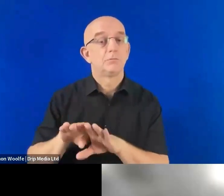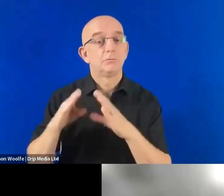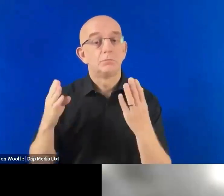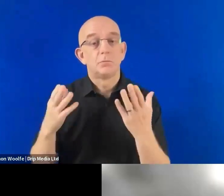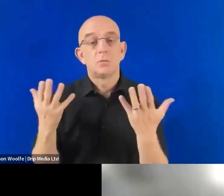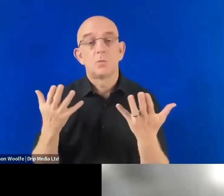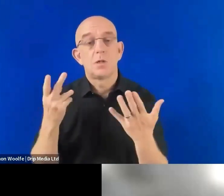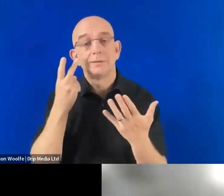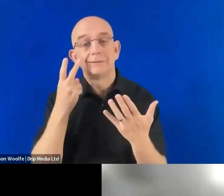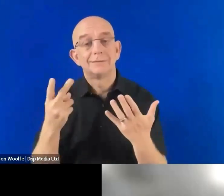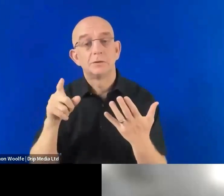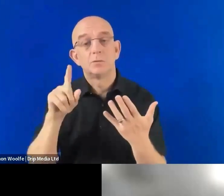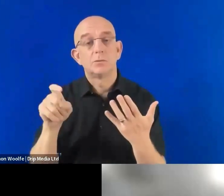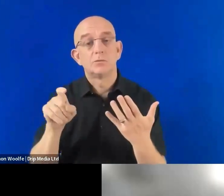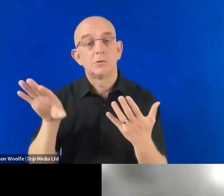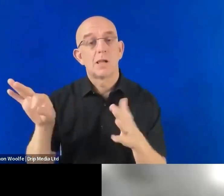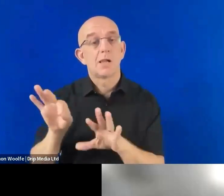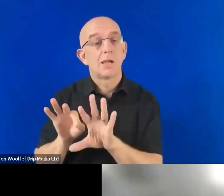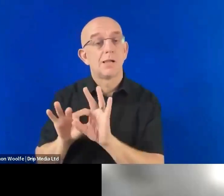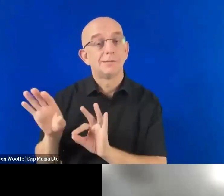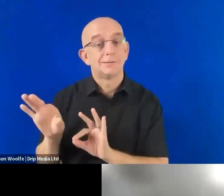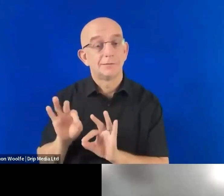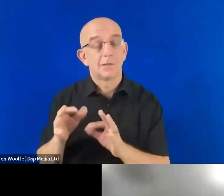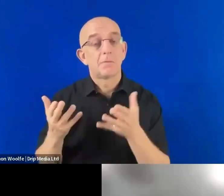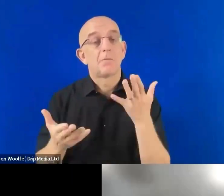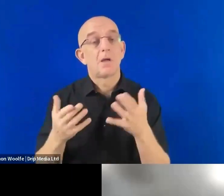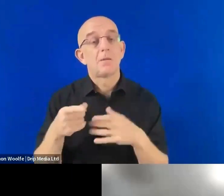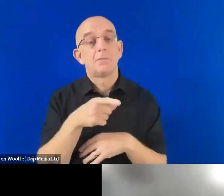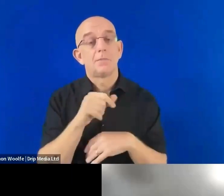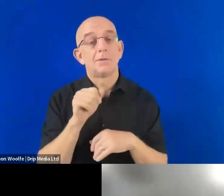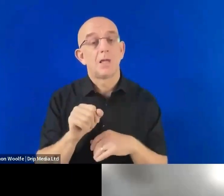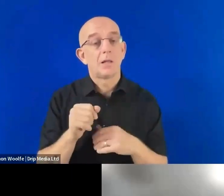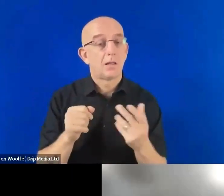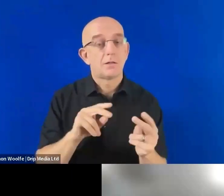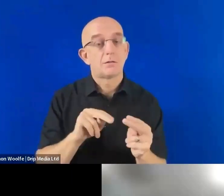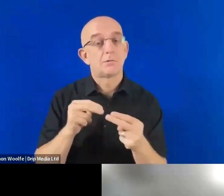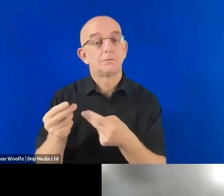you need to address. I think there's also a